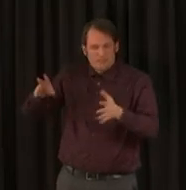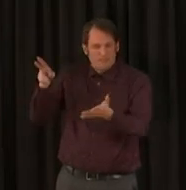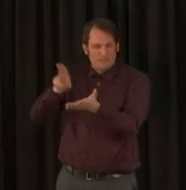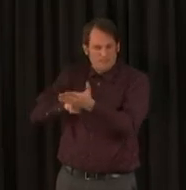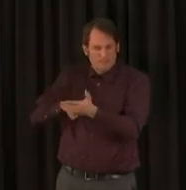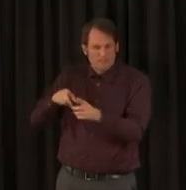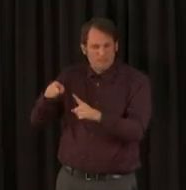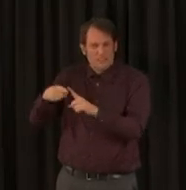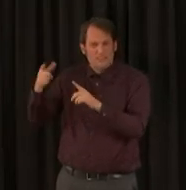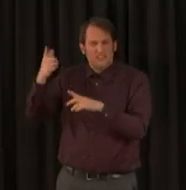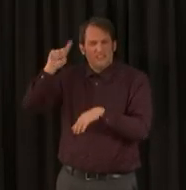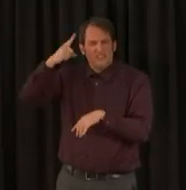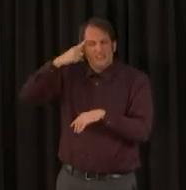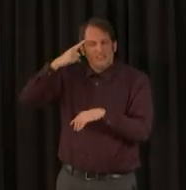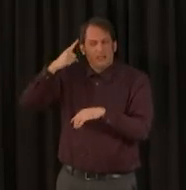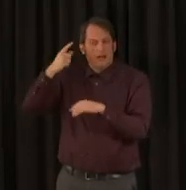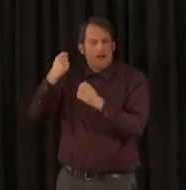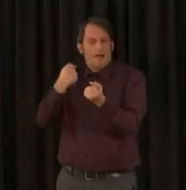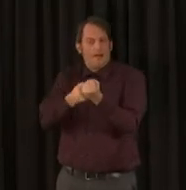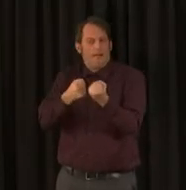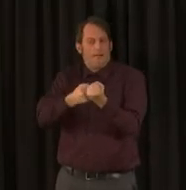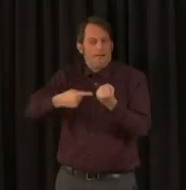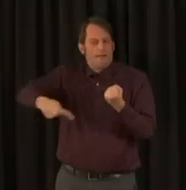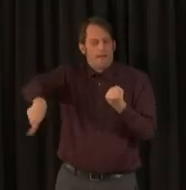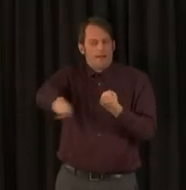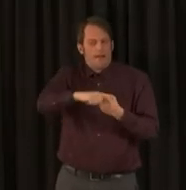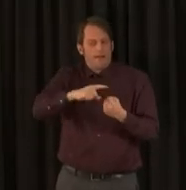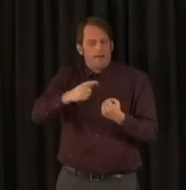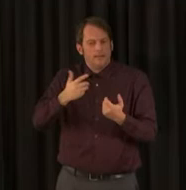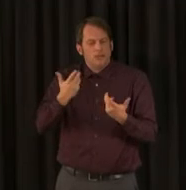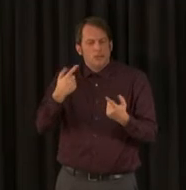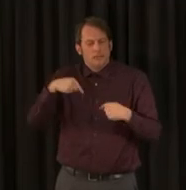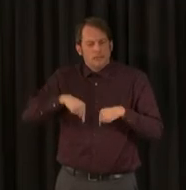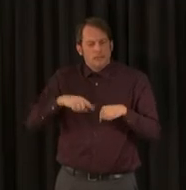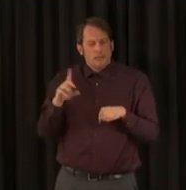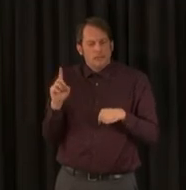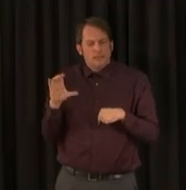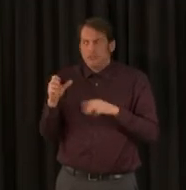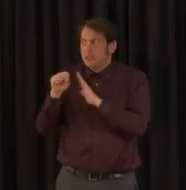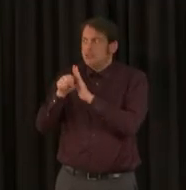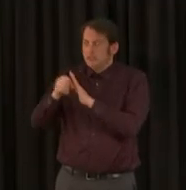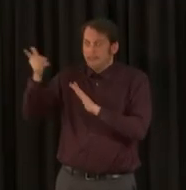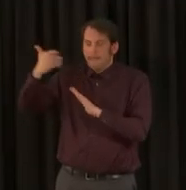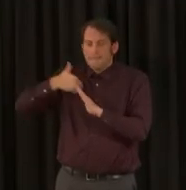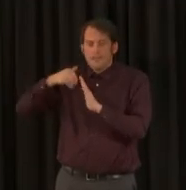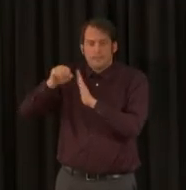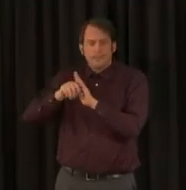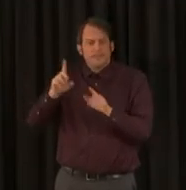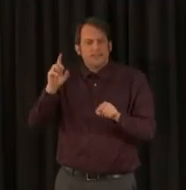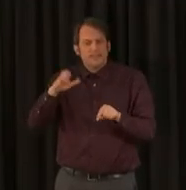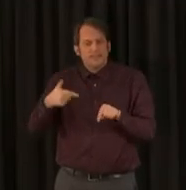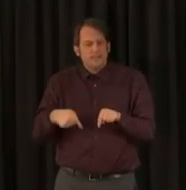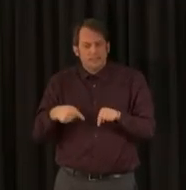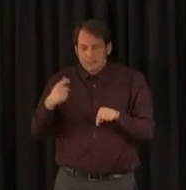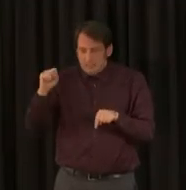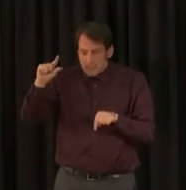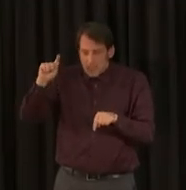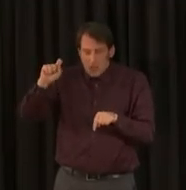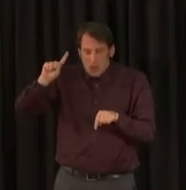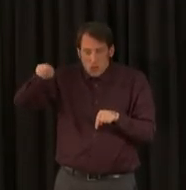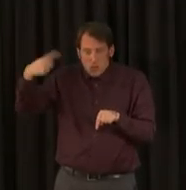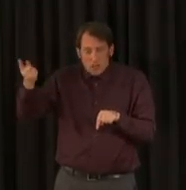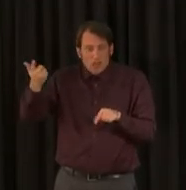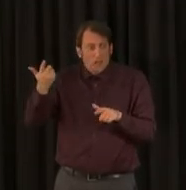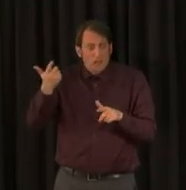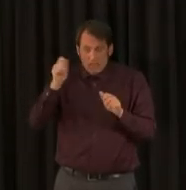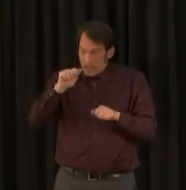help with rent relief. And so does DC receive that, and can a landlord file